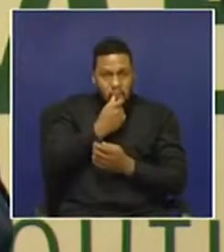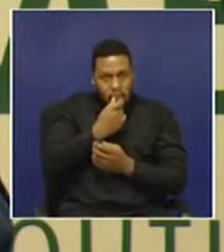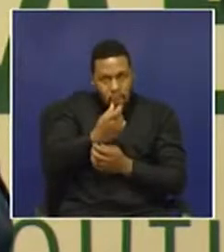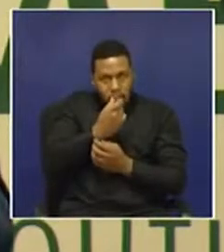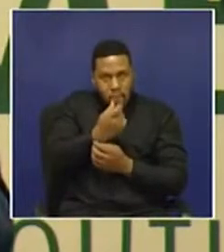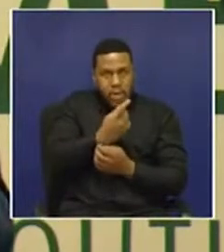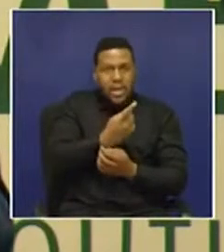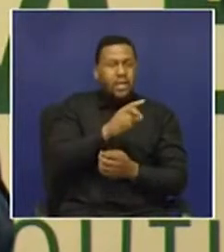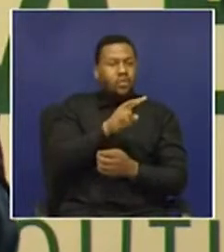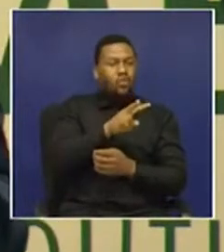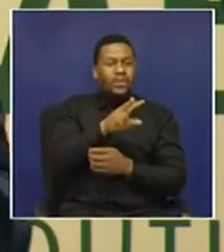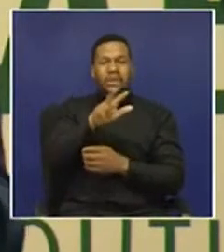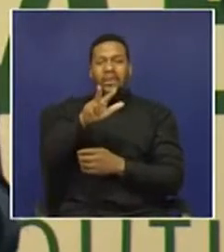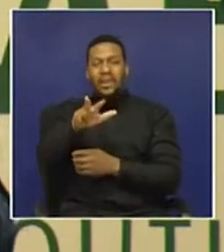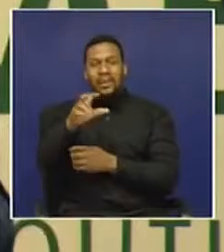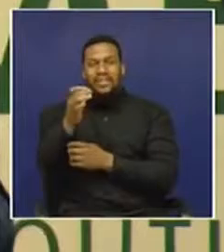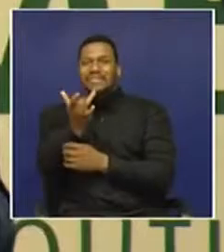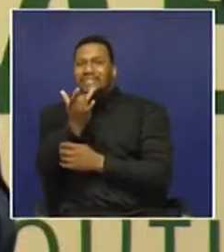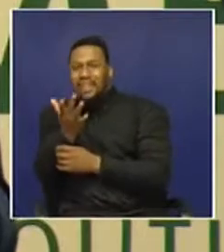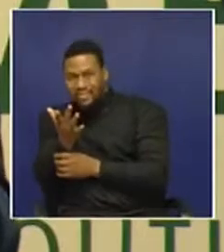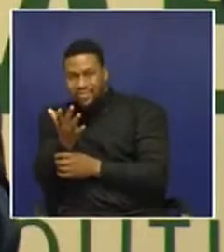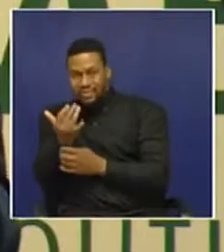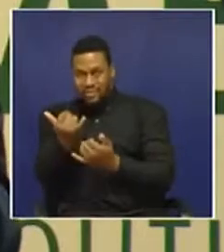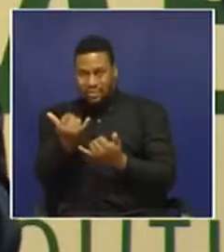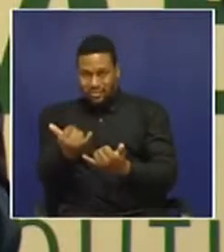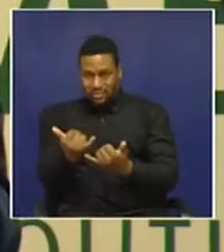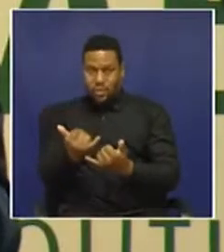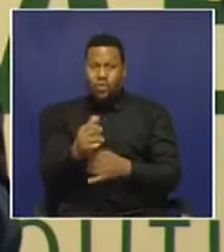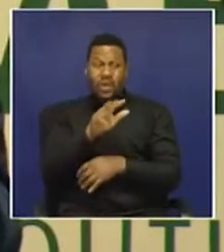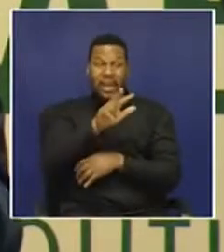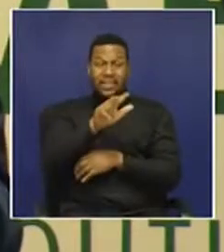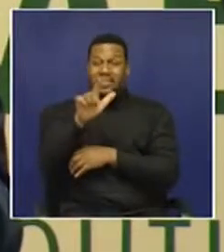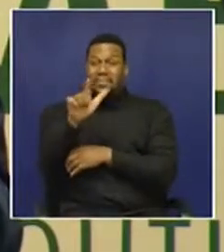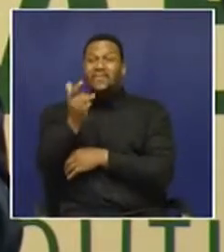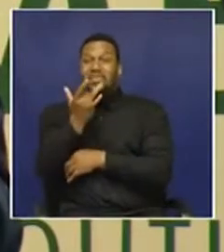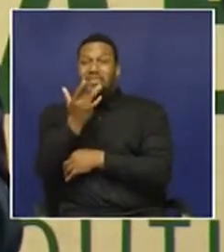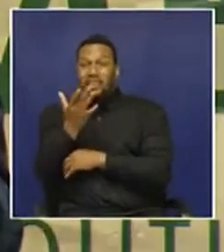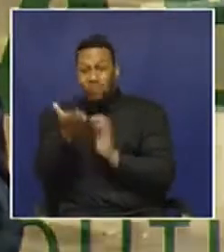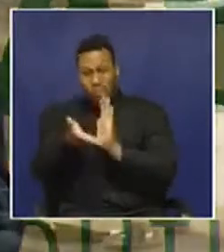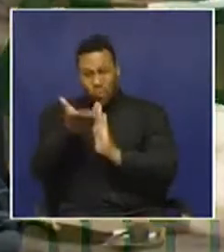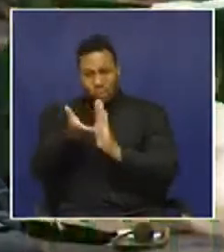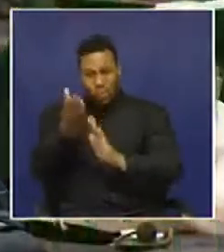grams and cigarettes tobacco by 87 cents per 50 grams.